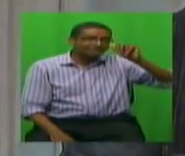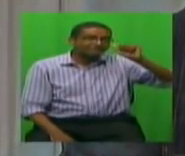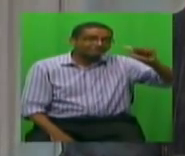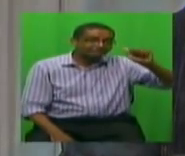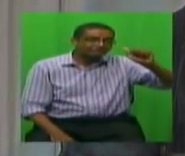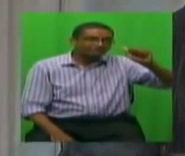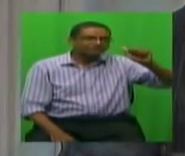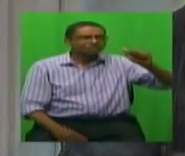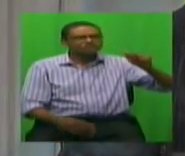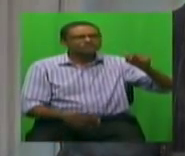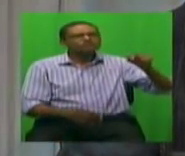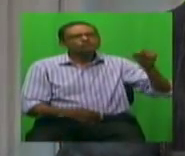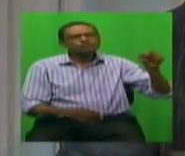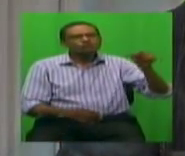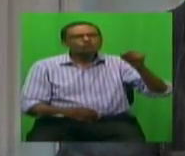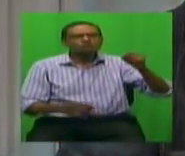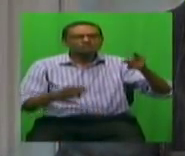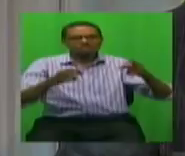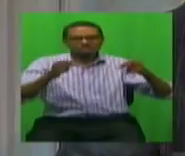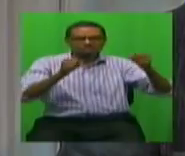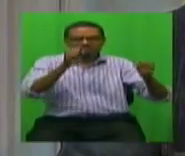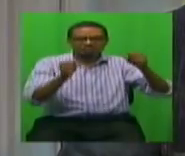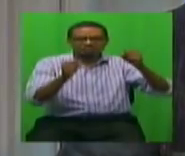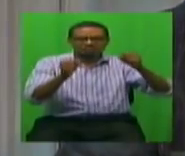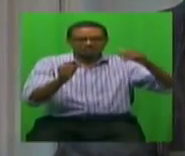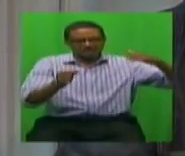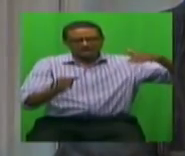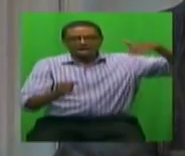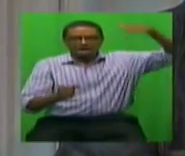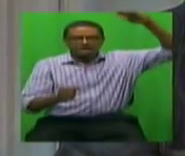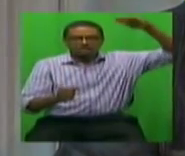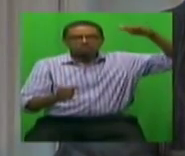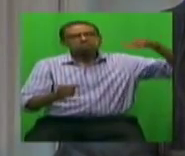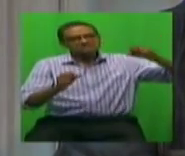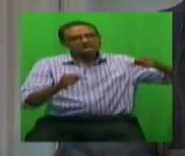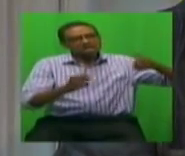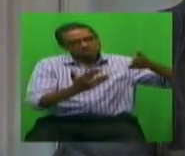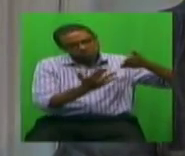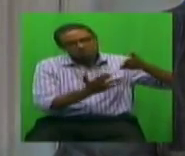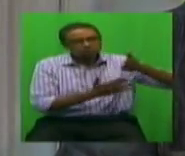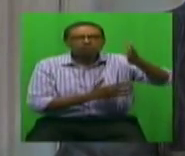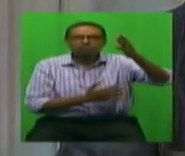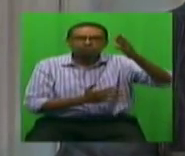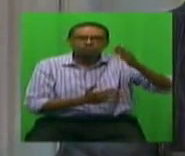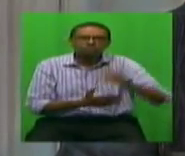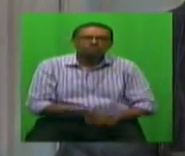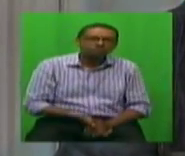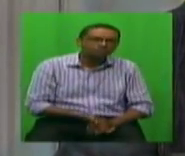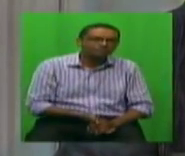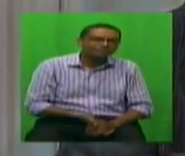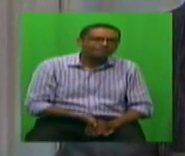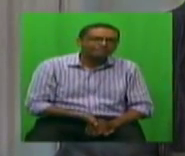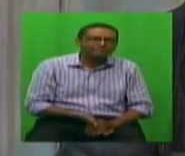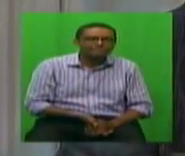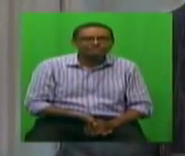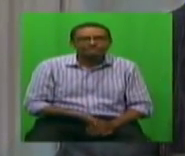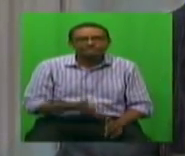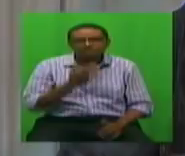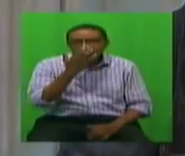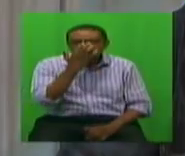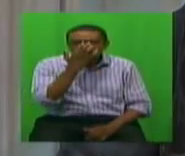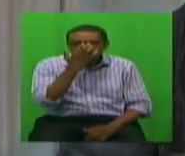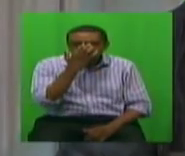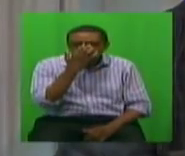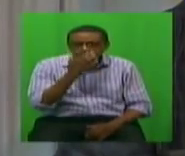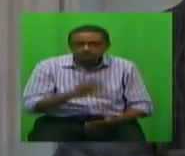navigate. And so we have the access being restored. In the Mafikin area, of course, the many homes there, that is an area that